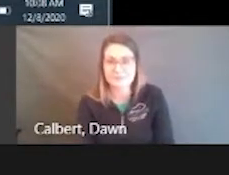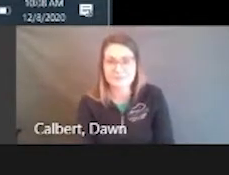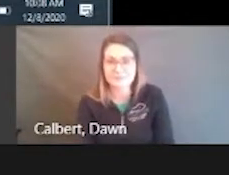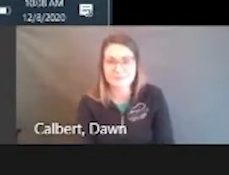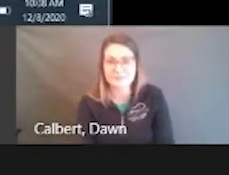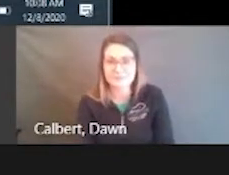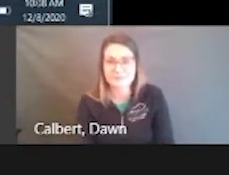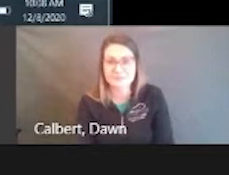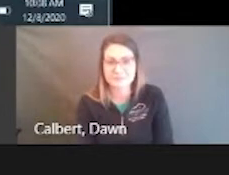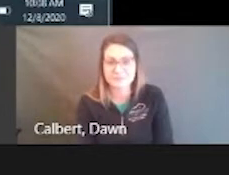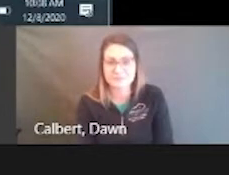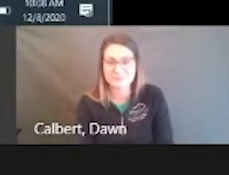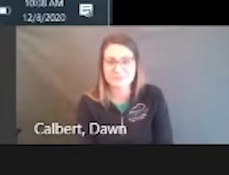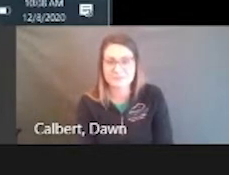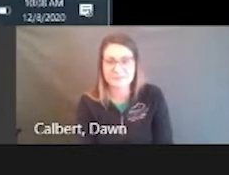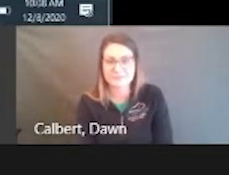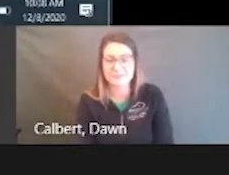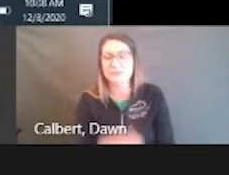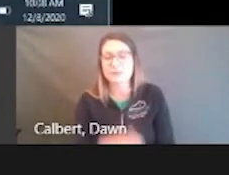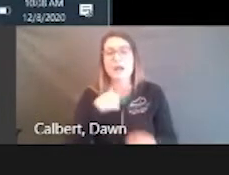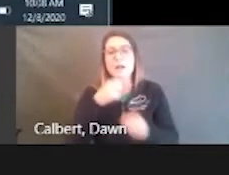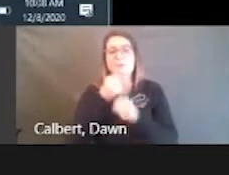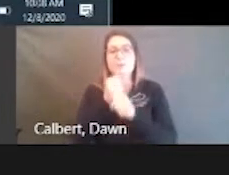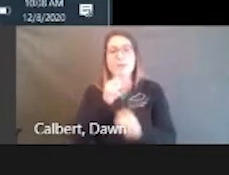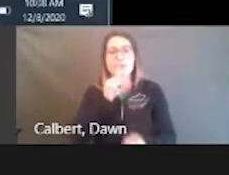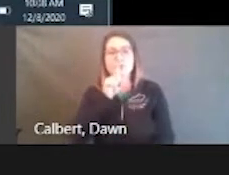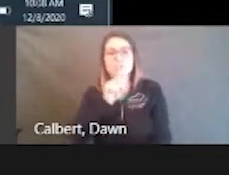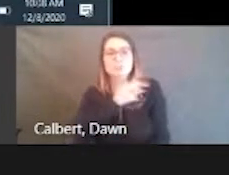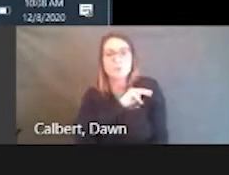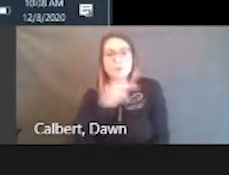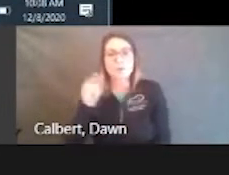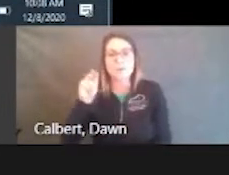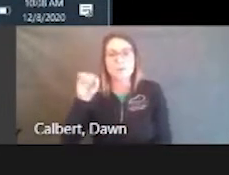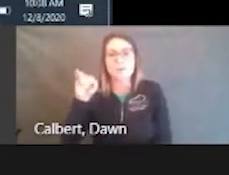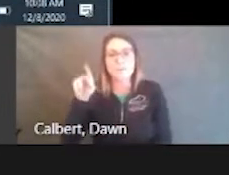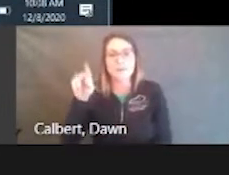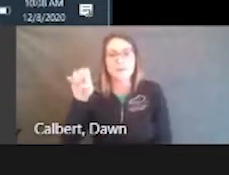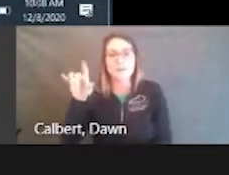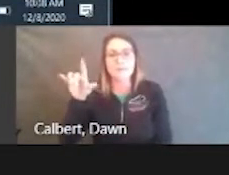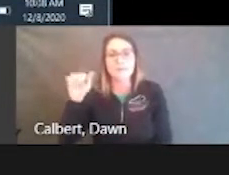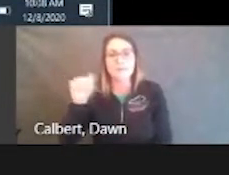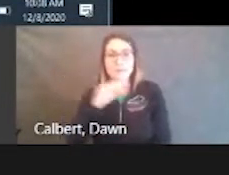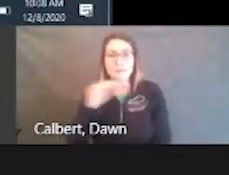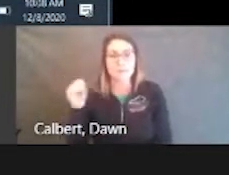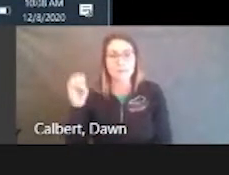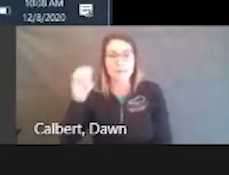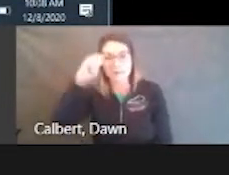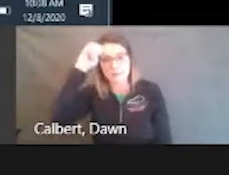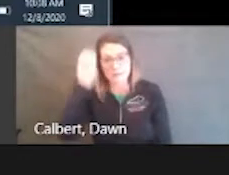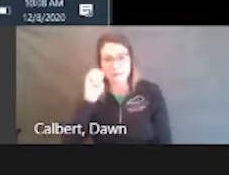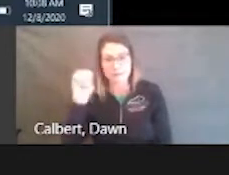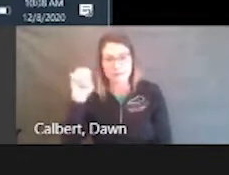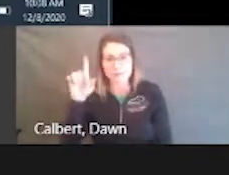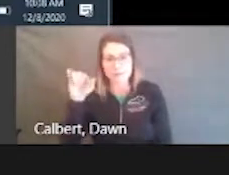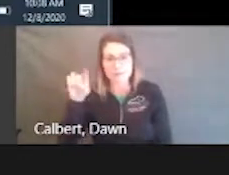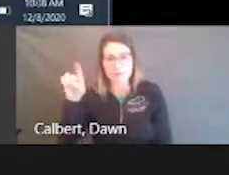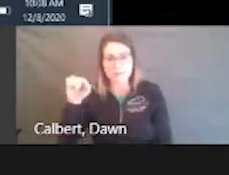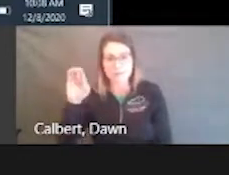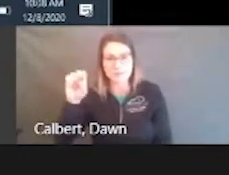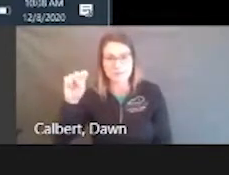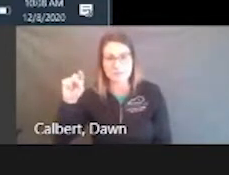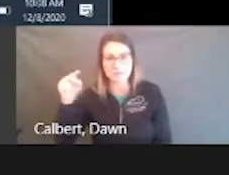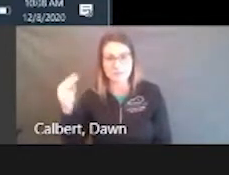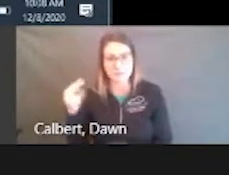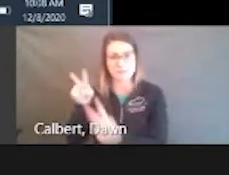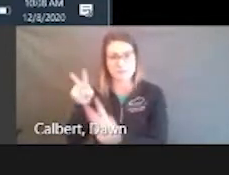No, I just wanted to make sure that if they wanted to participate, to let us know, and the interpreters can just